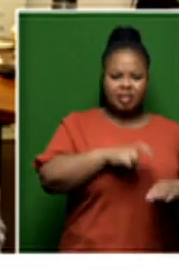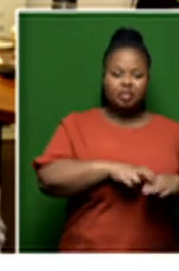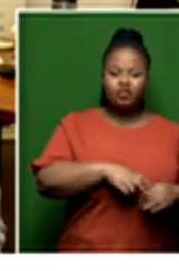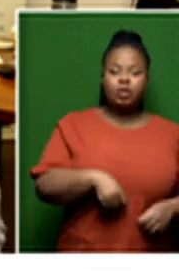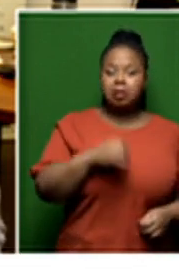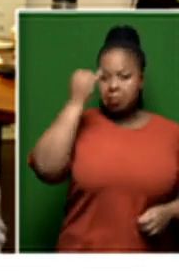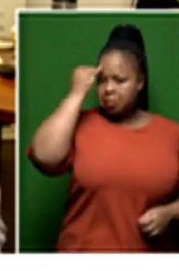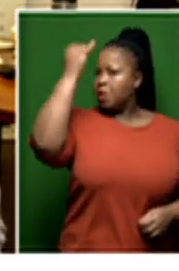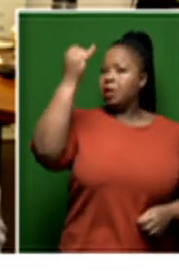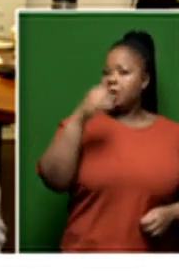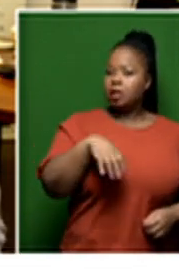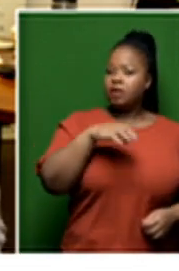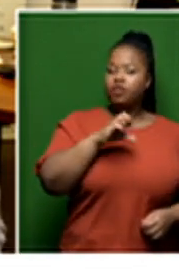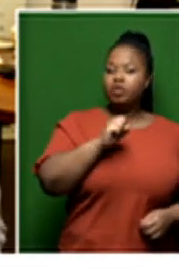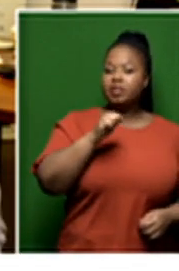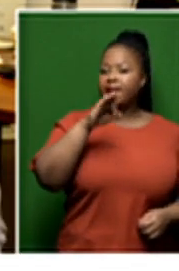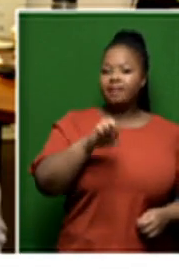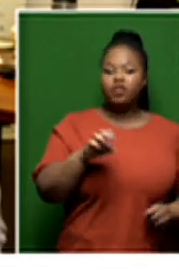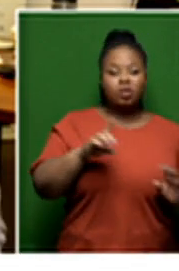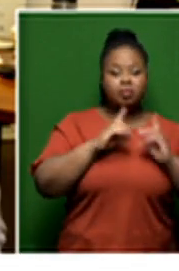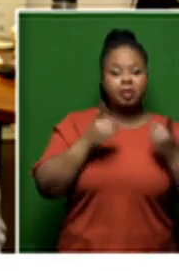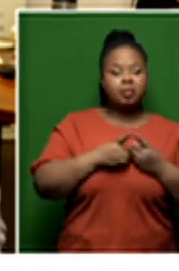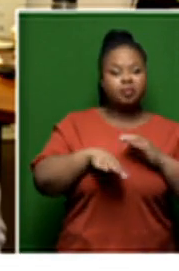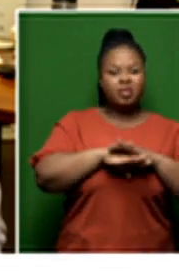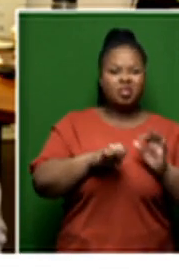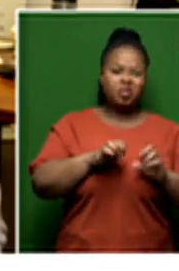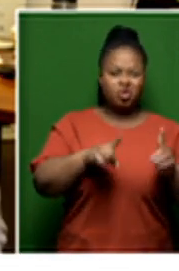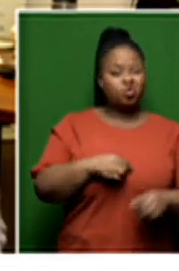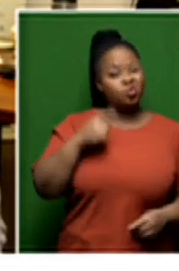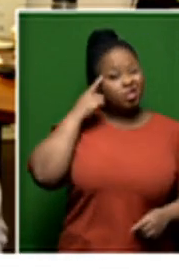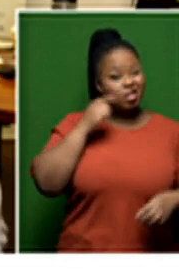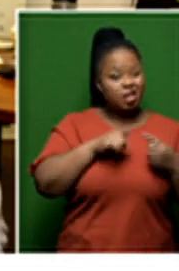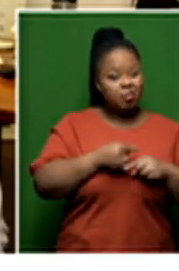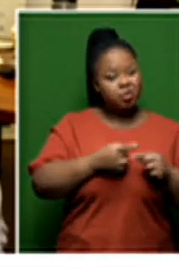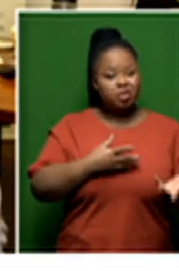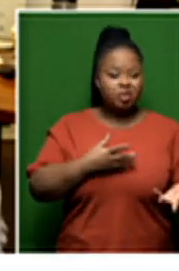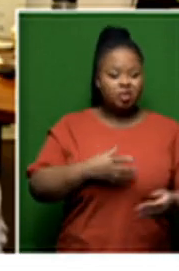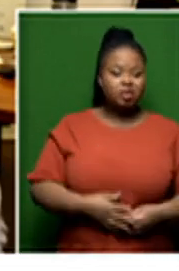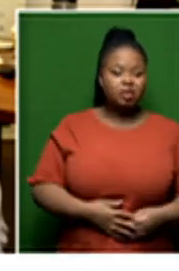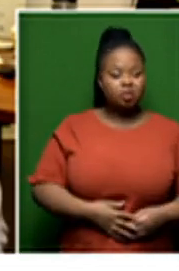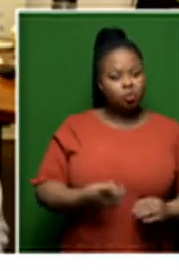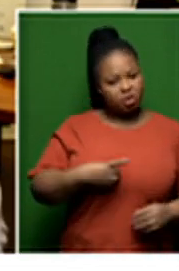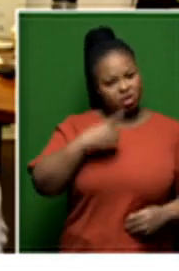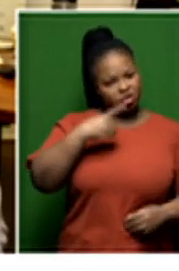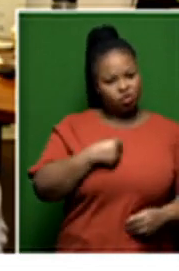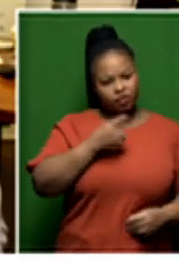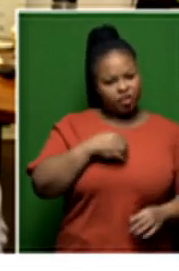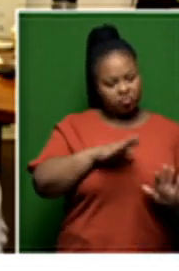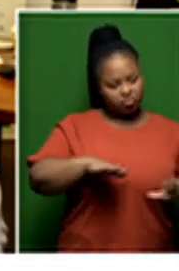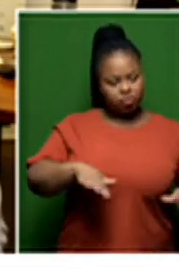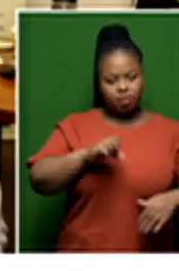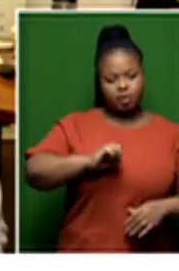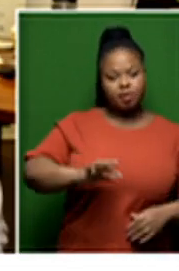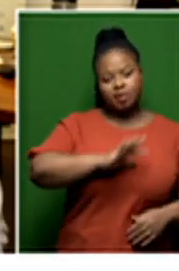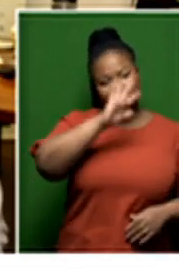SAFE initiative for the Department of Basic Education to think about the dignity of the children of South